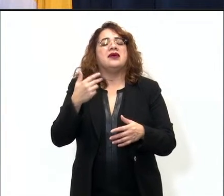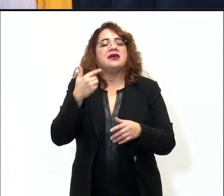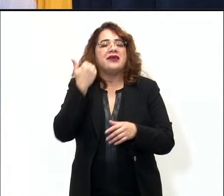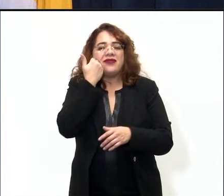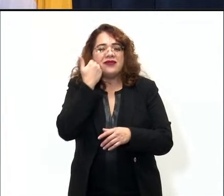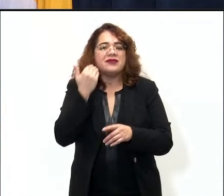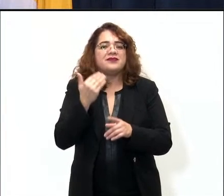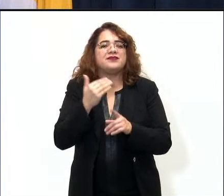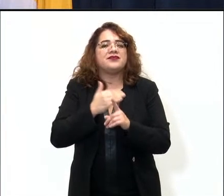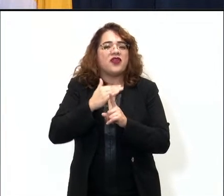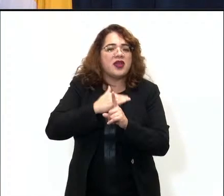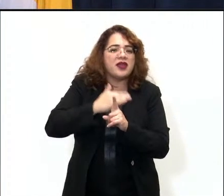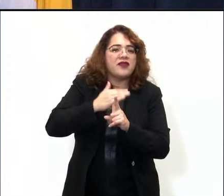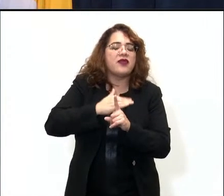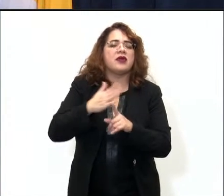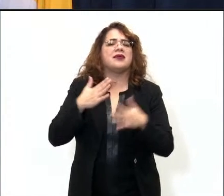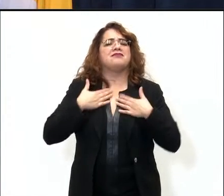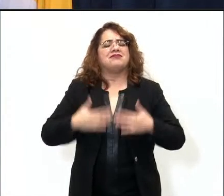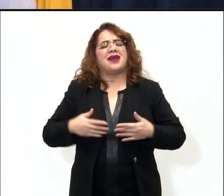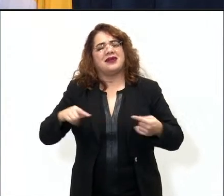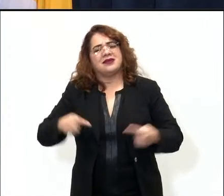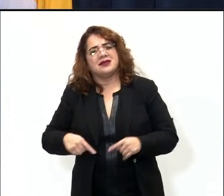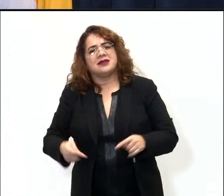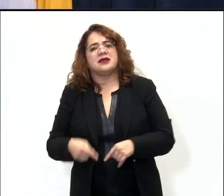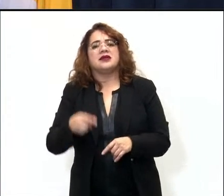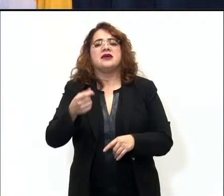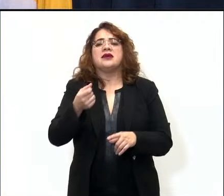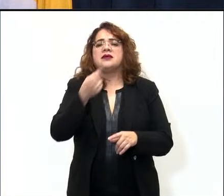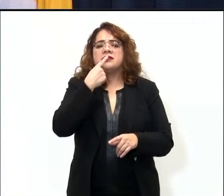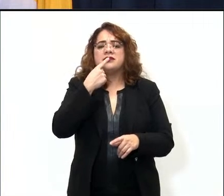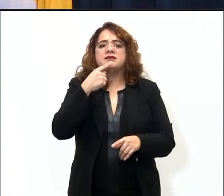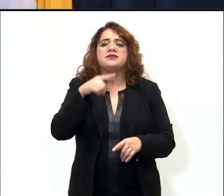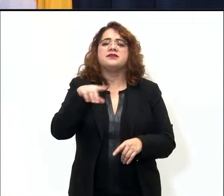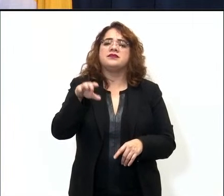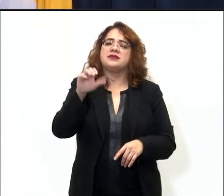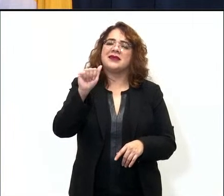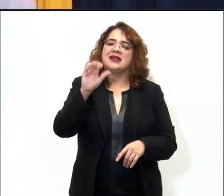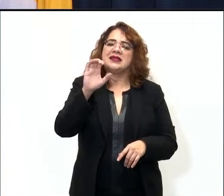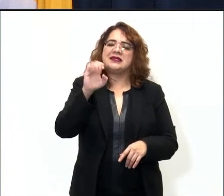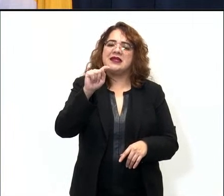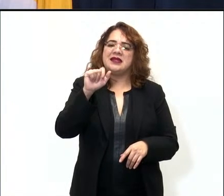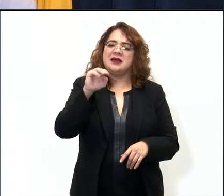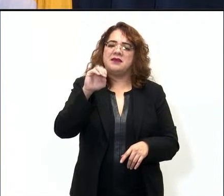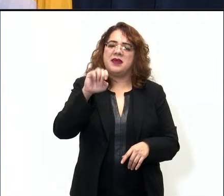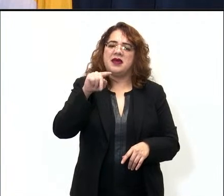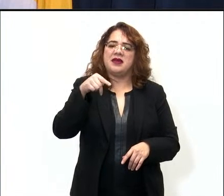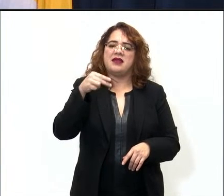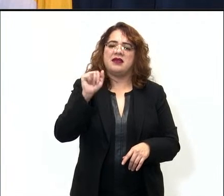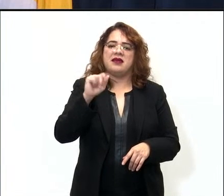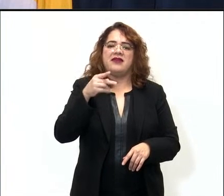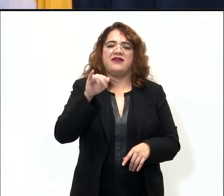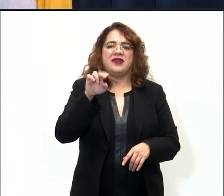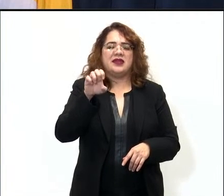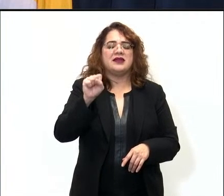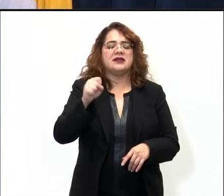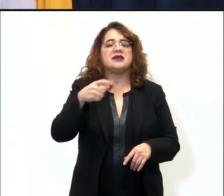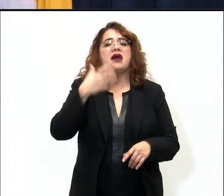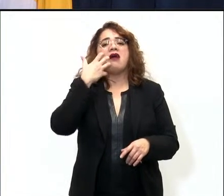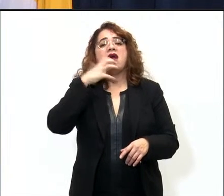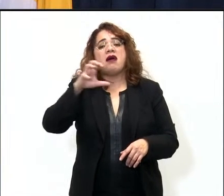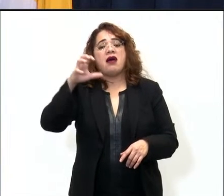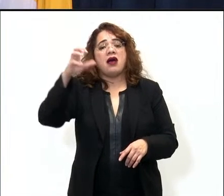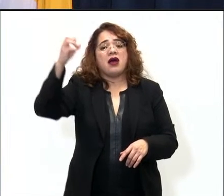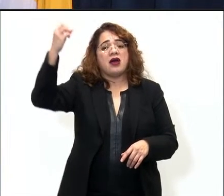over-the-counter medicines like ibuprofen or acetaminophen. You can use a humidifier or a hot shower if you're having a sore